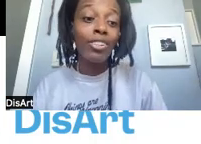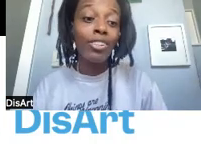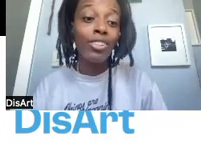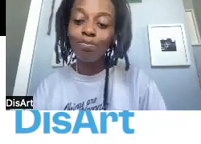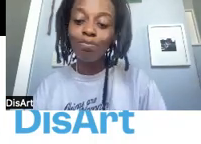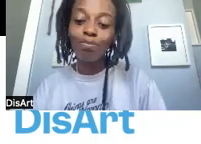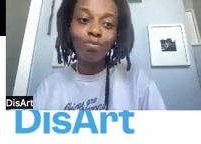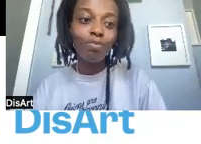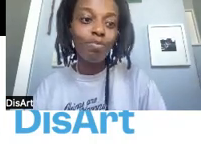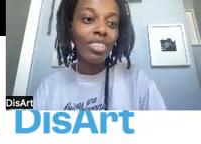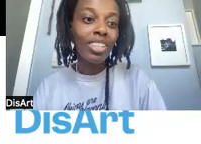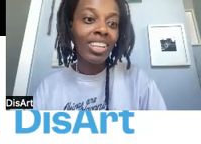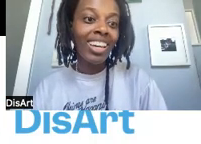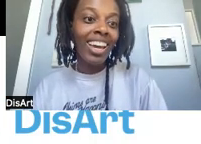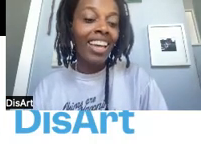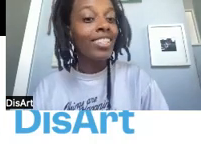on the 23rd.